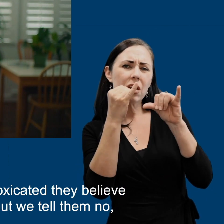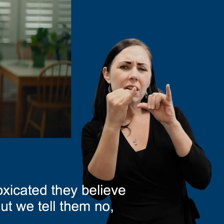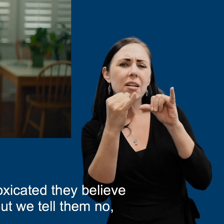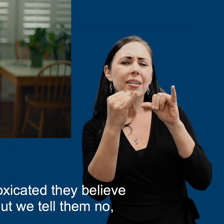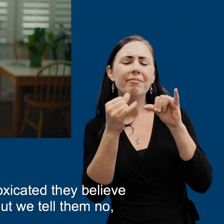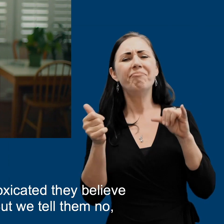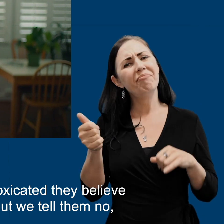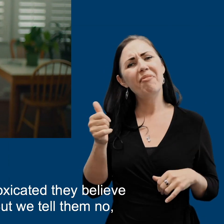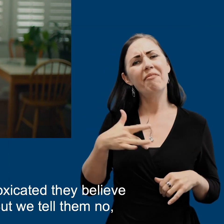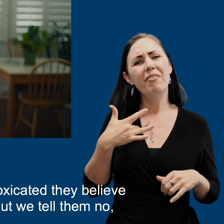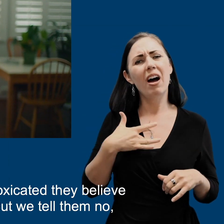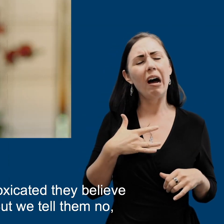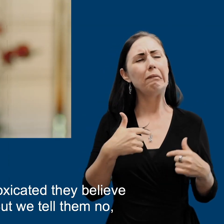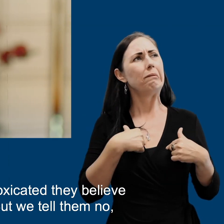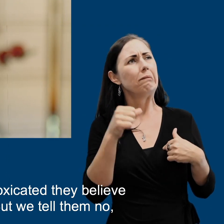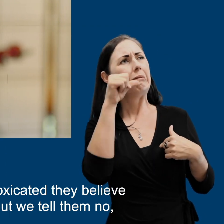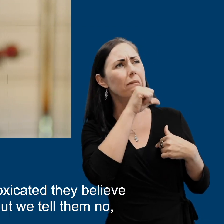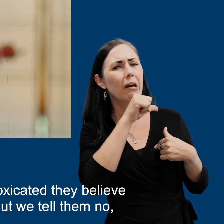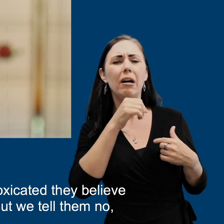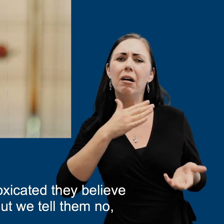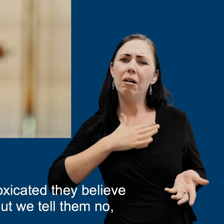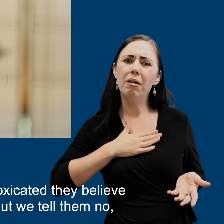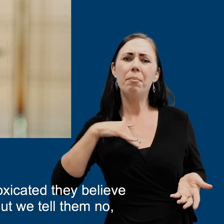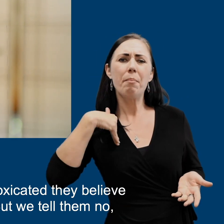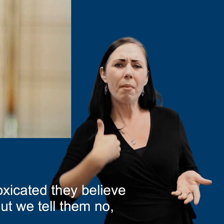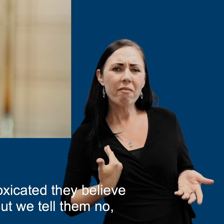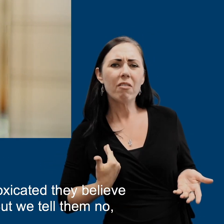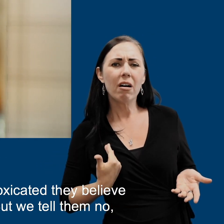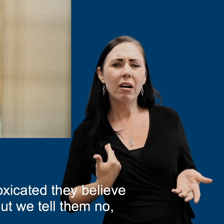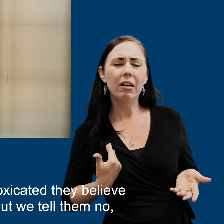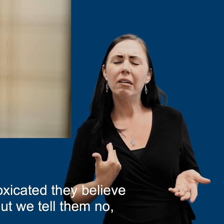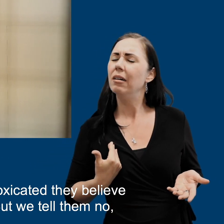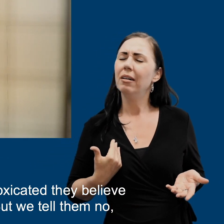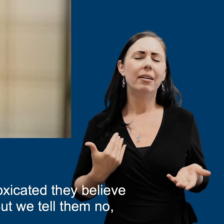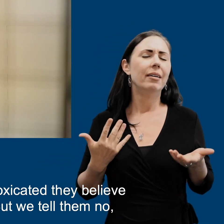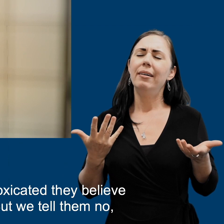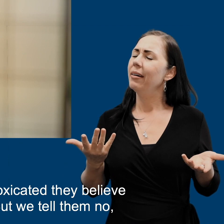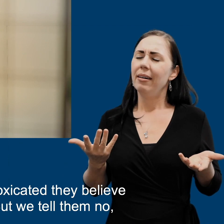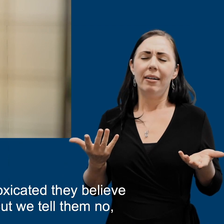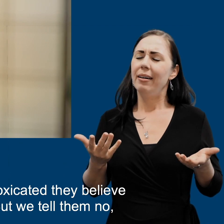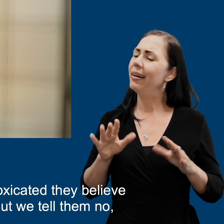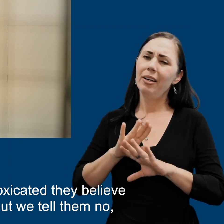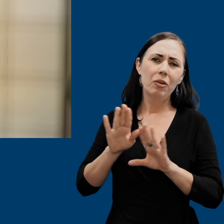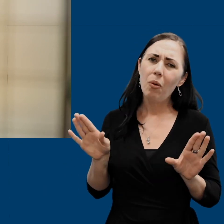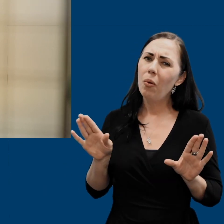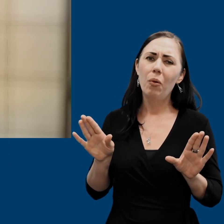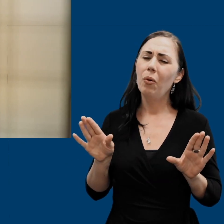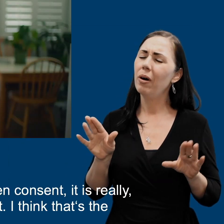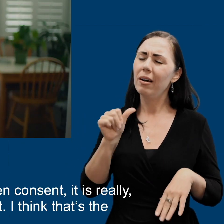involved, and when they're intoxicated, they believe that, oh, it's their fault. But we tell them,